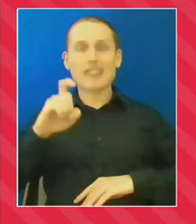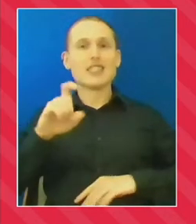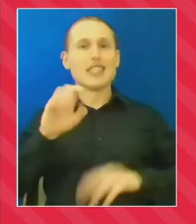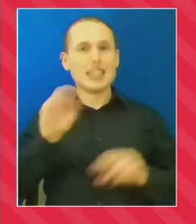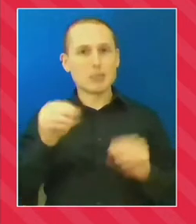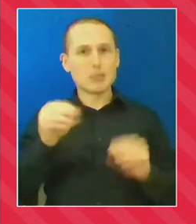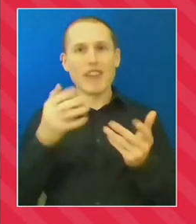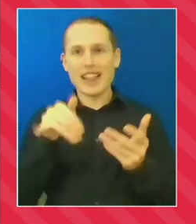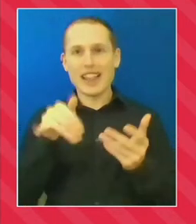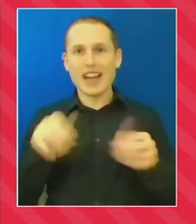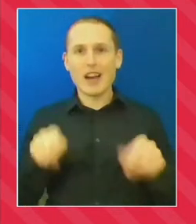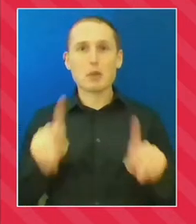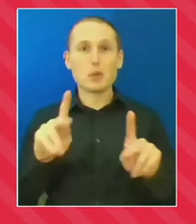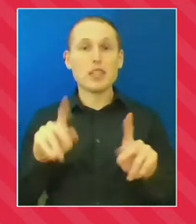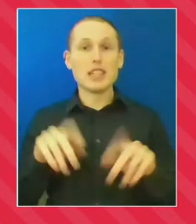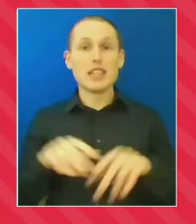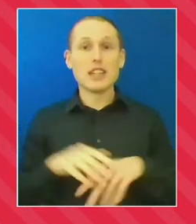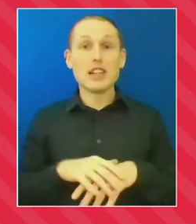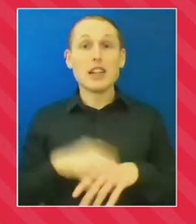the Healthy Hunger Relief